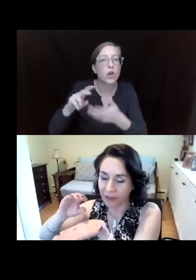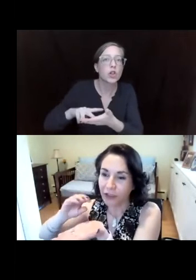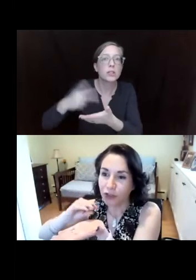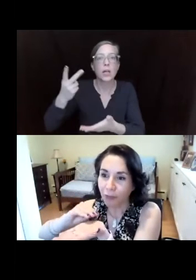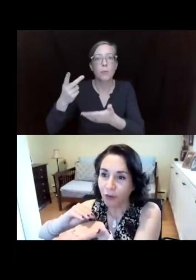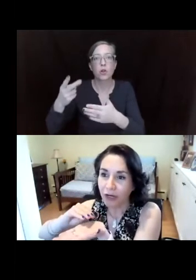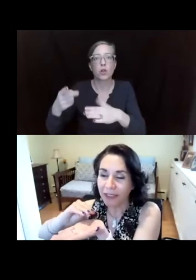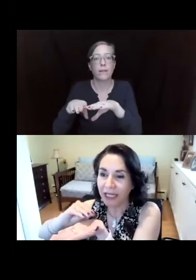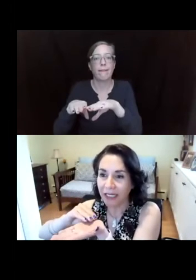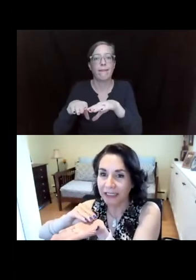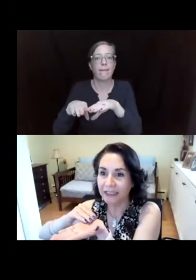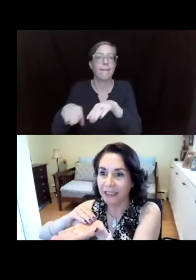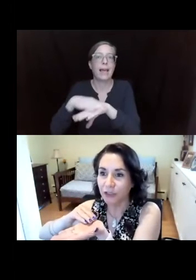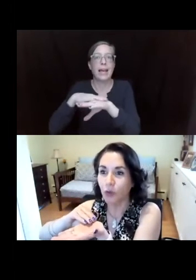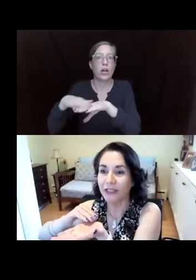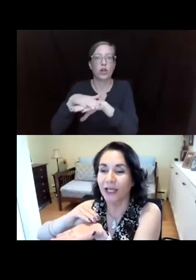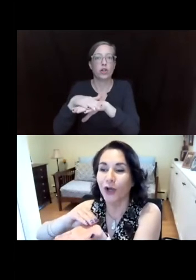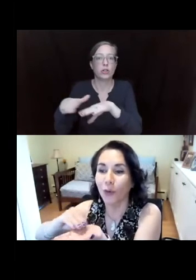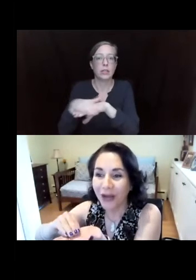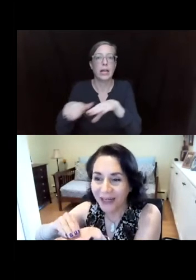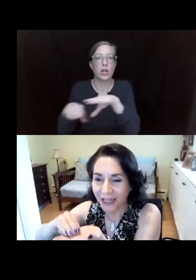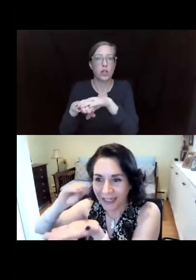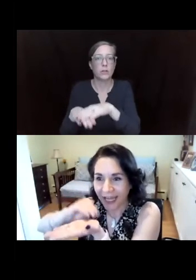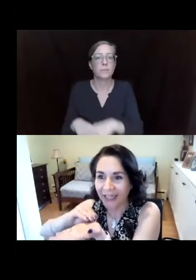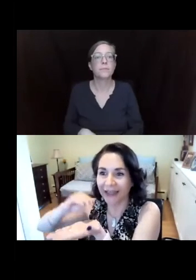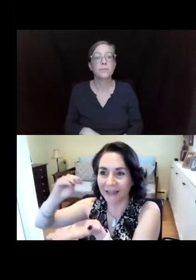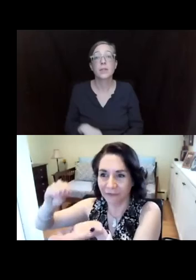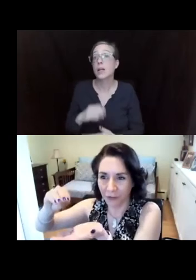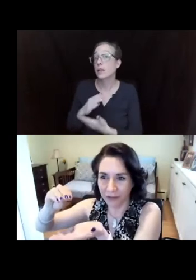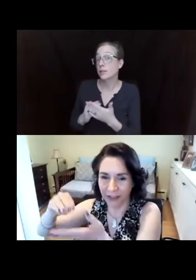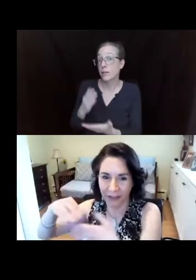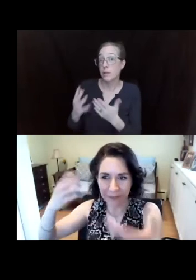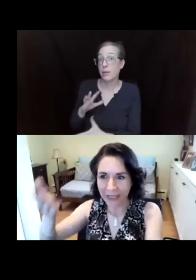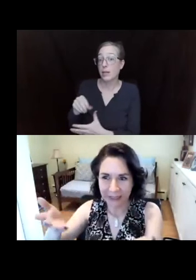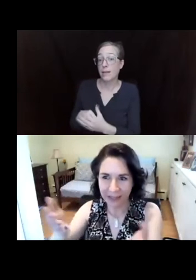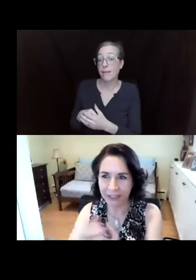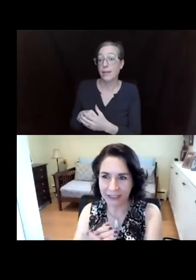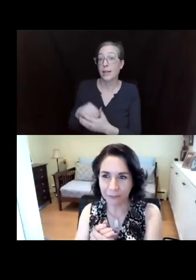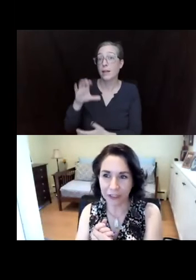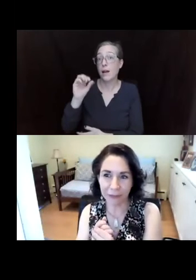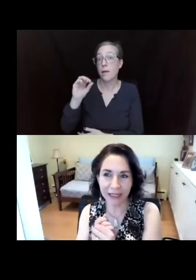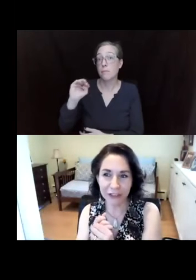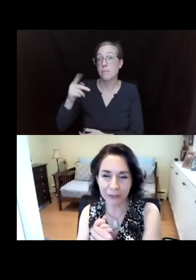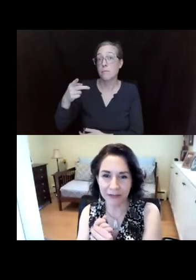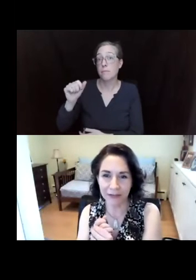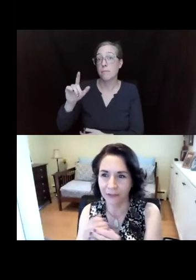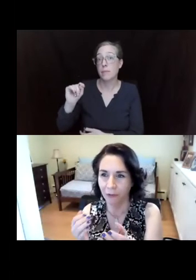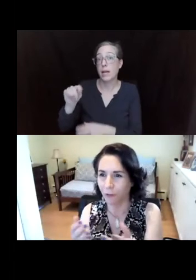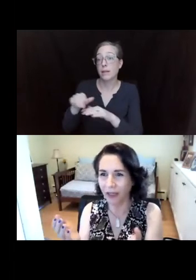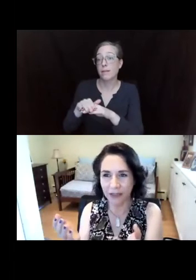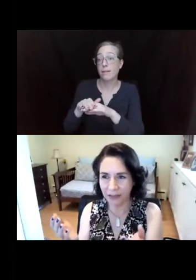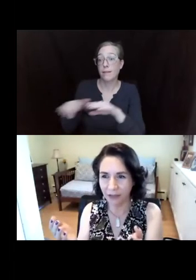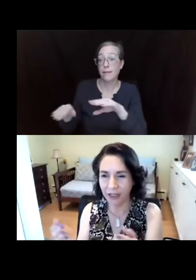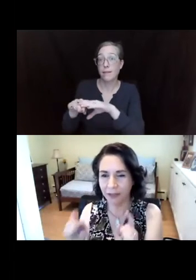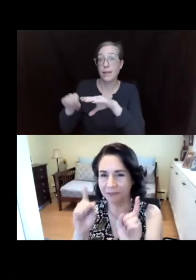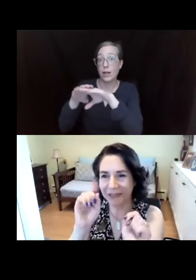surface, some are going to be in a layer that is called the compact layer and then the diffuse layer. This is a very simple explanation, but why